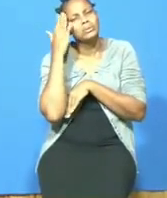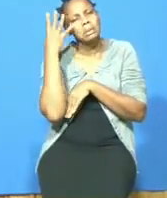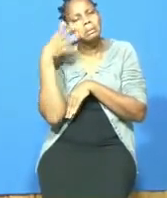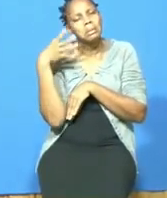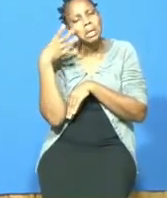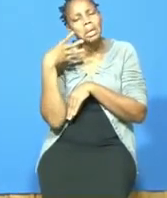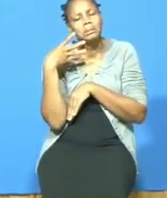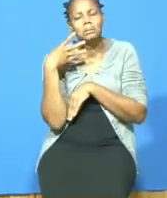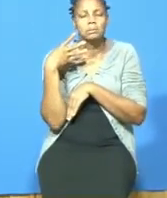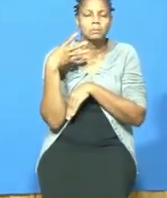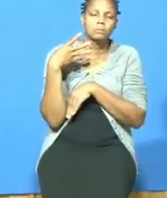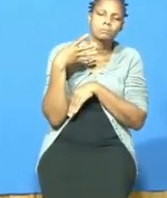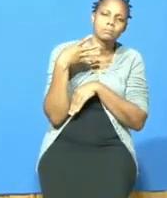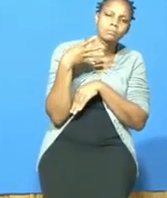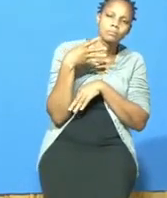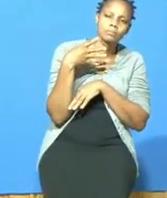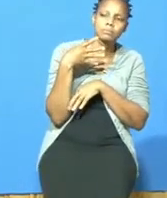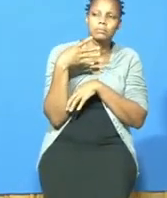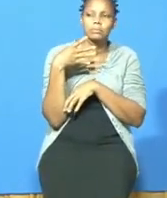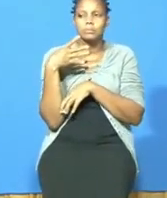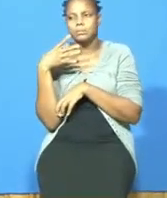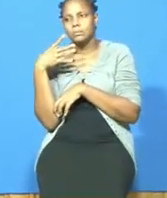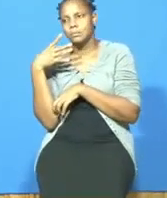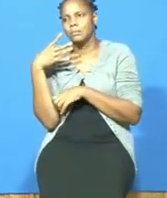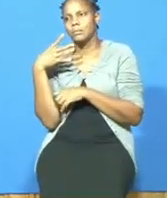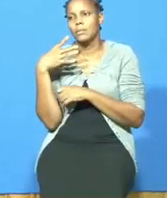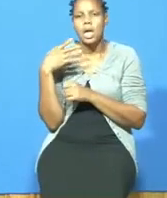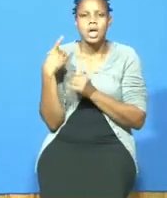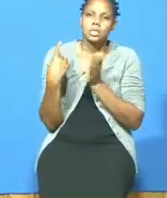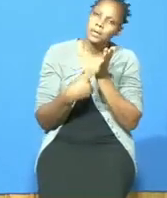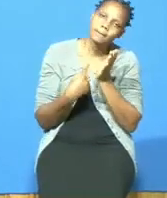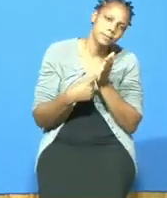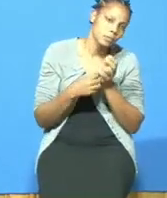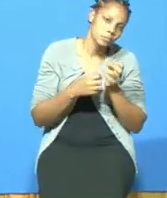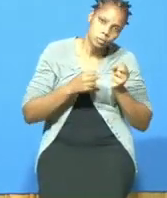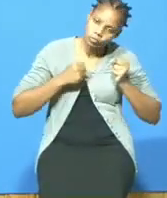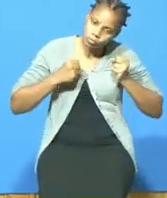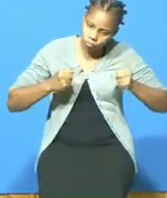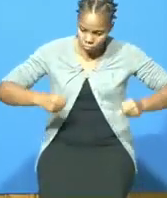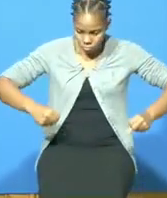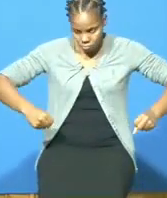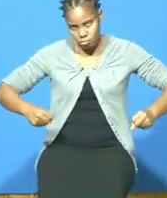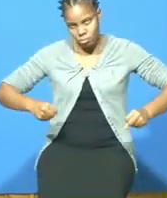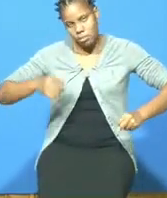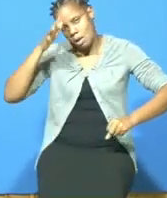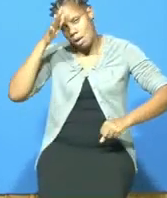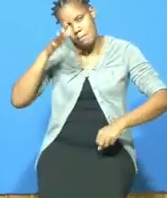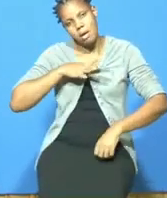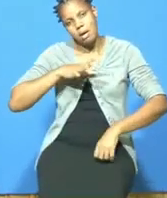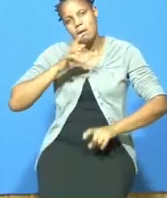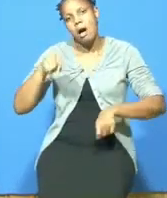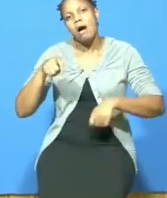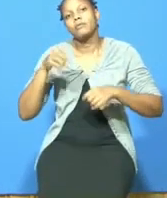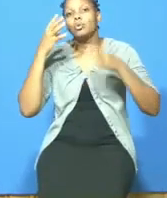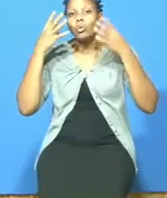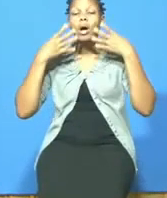Sometimes even strong men have to cry.